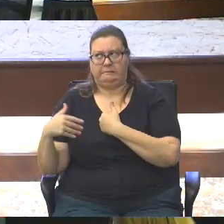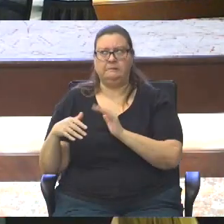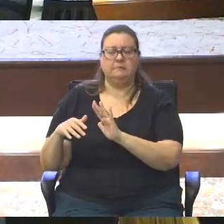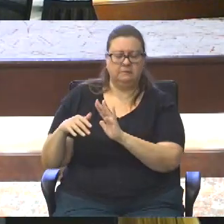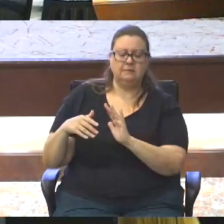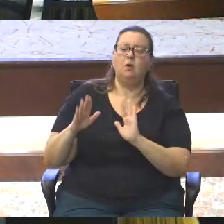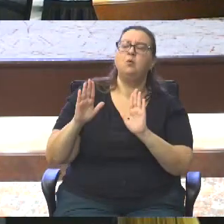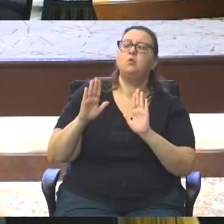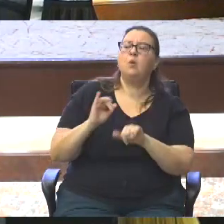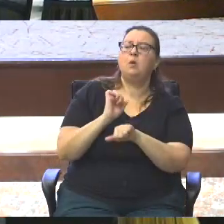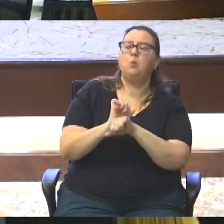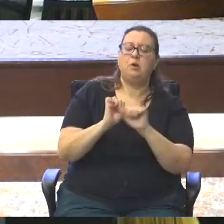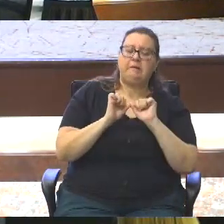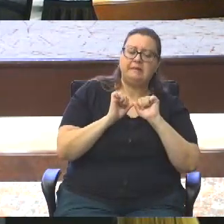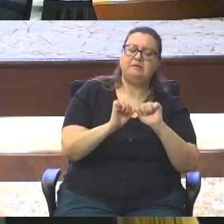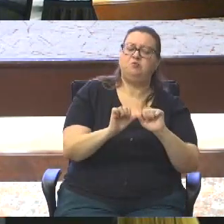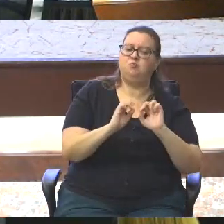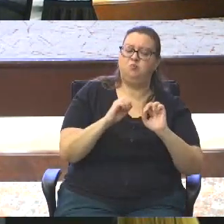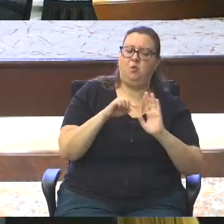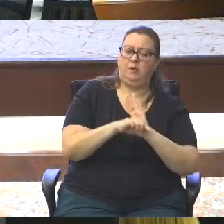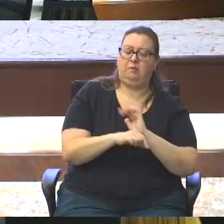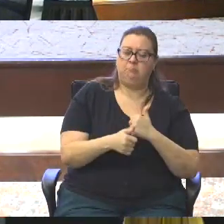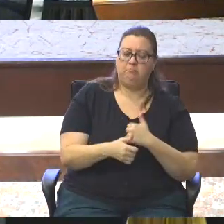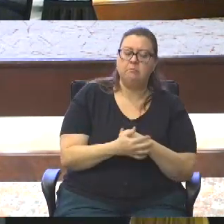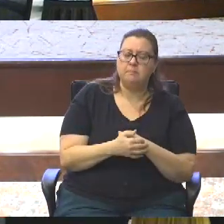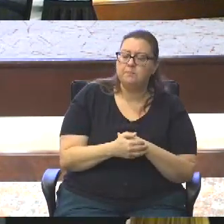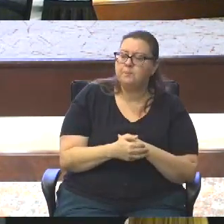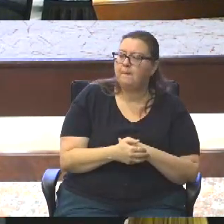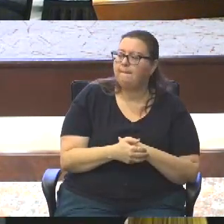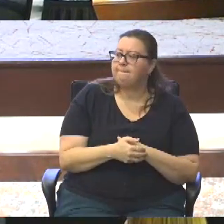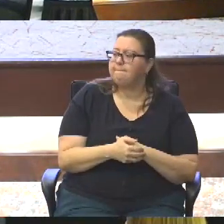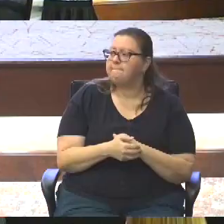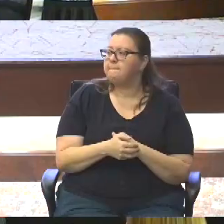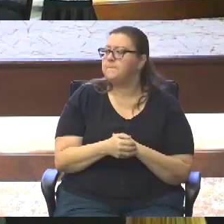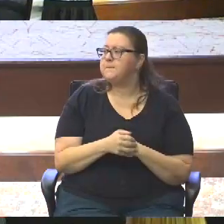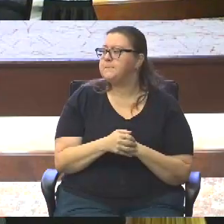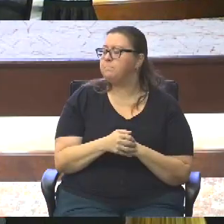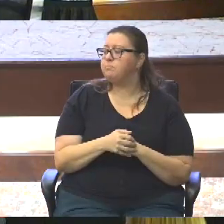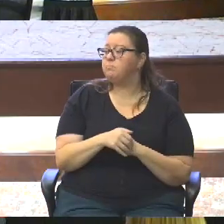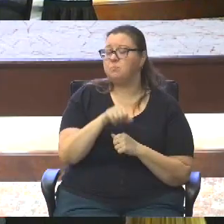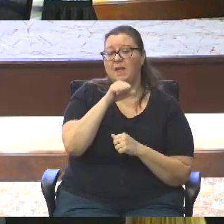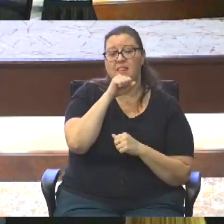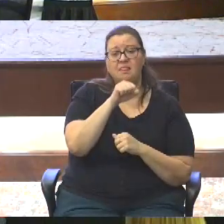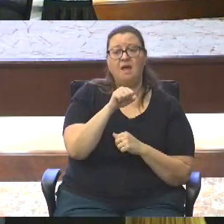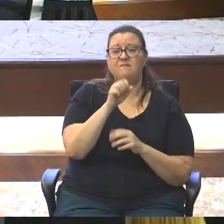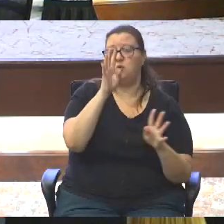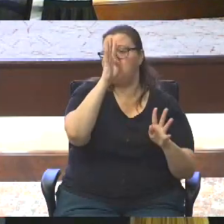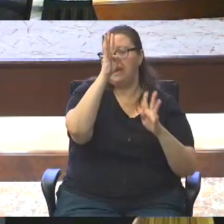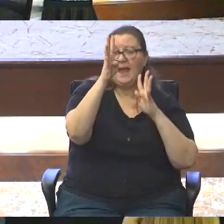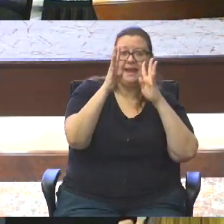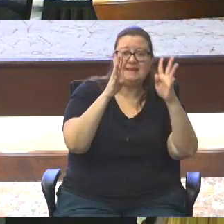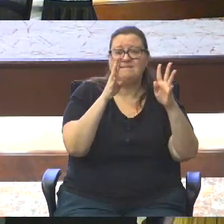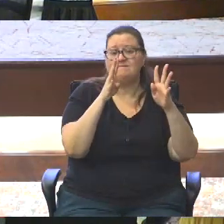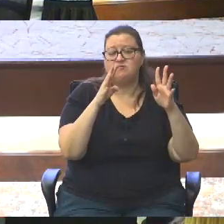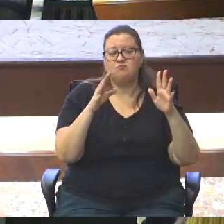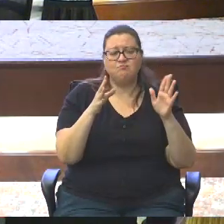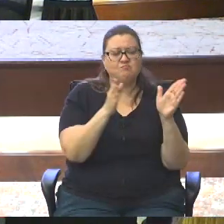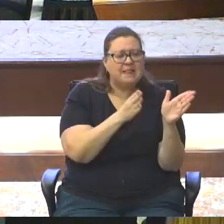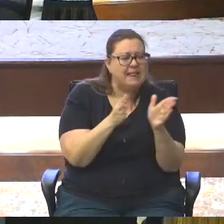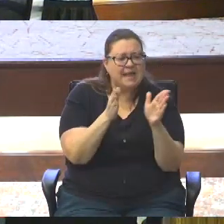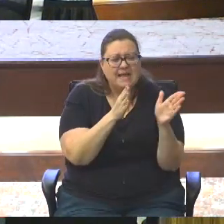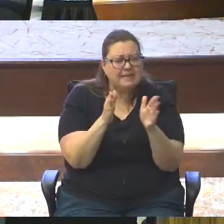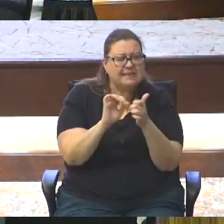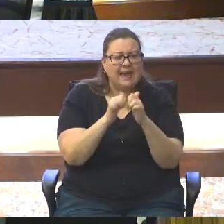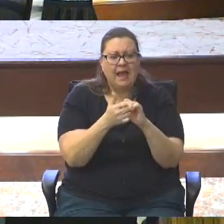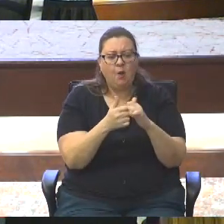it in good shape there. And I love the creative adoption strategies that you've got and the creative